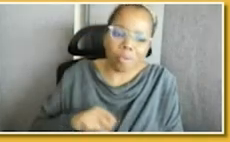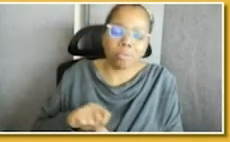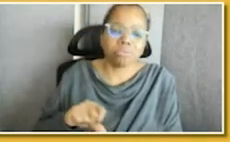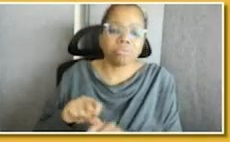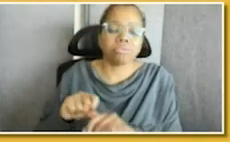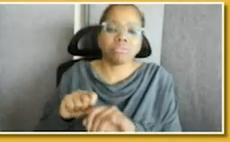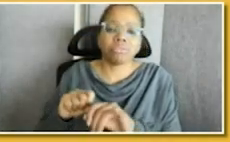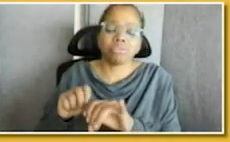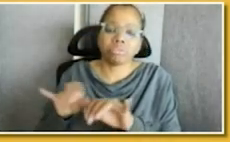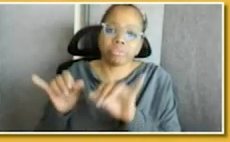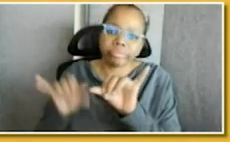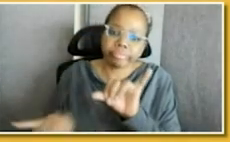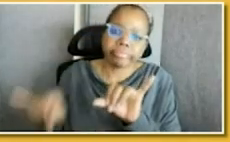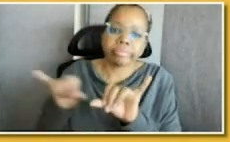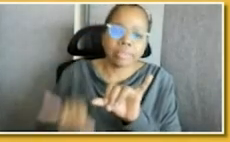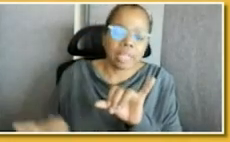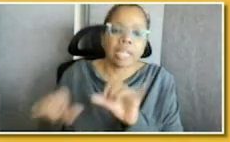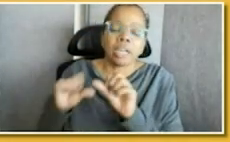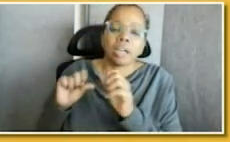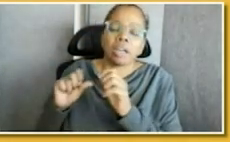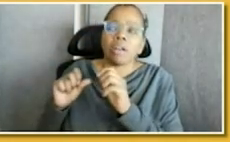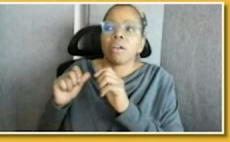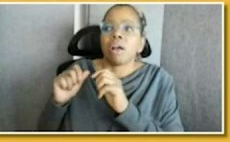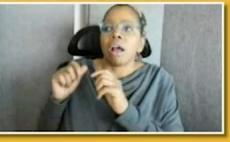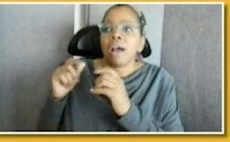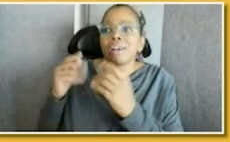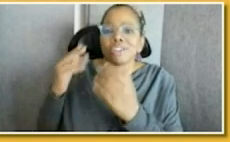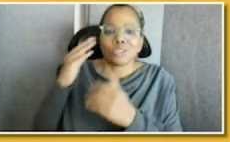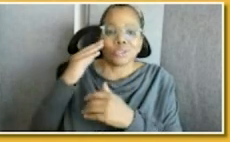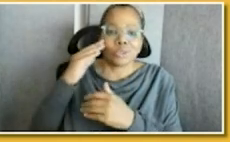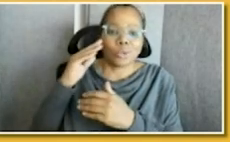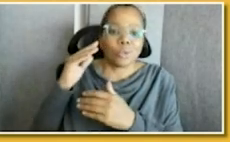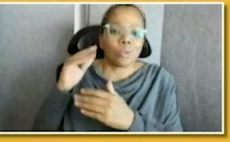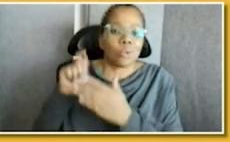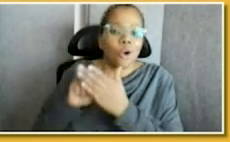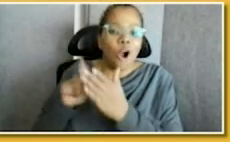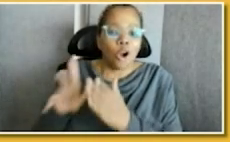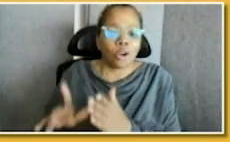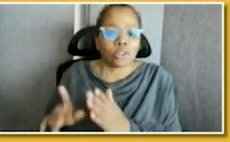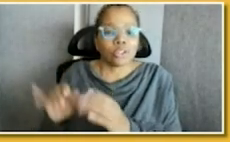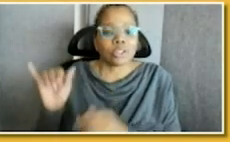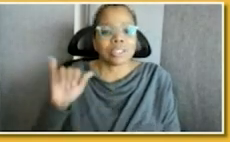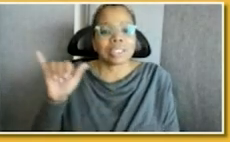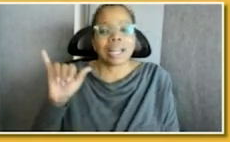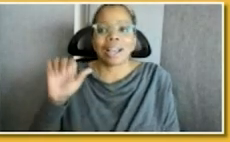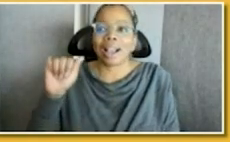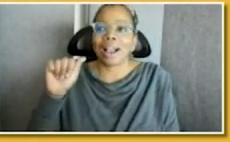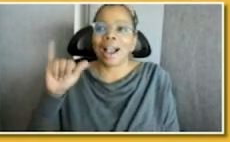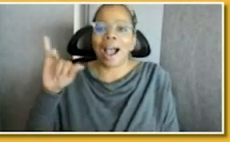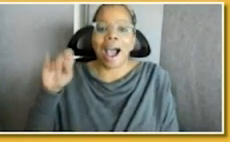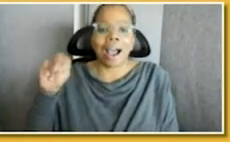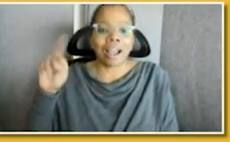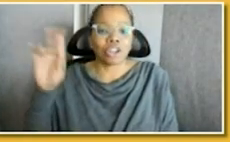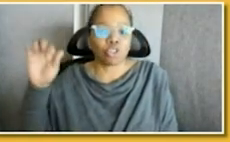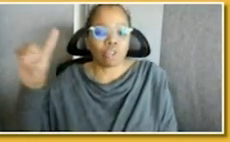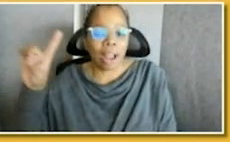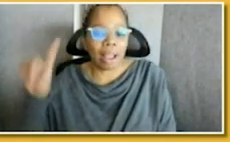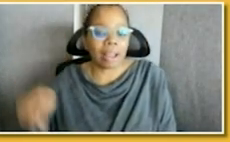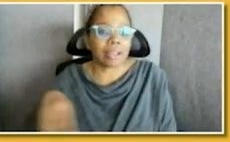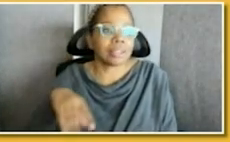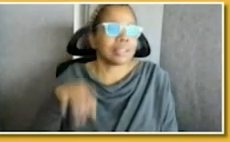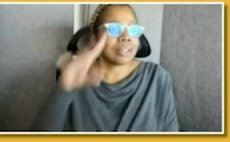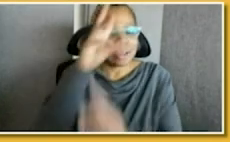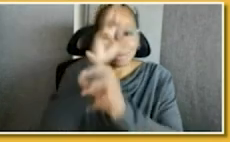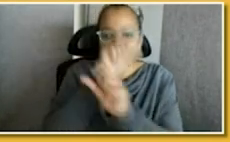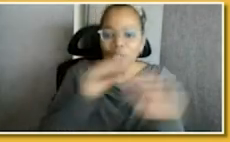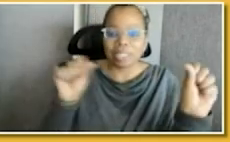been pushed by, you know, authors like Ayn Rand and, you know, presidents like Ronald Reagan, that,